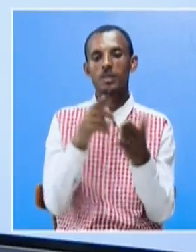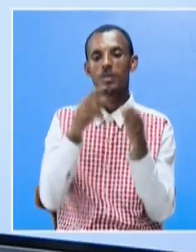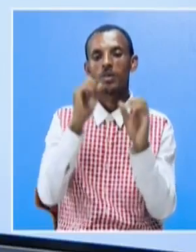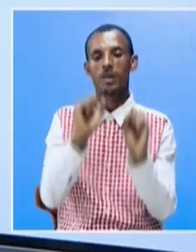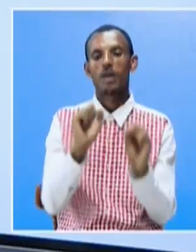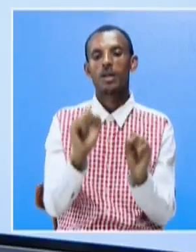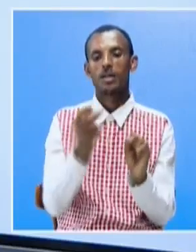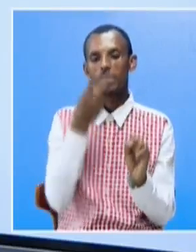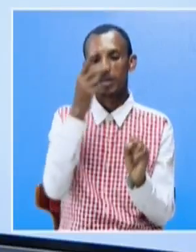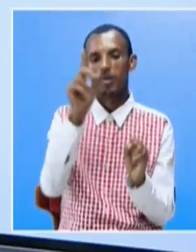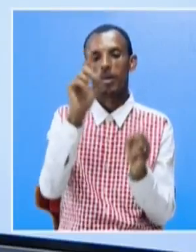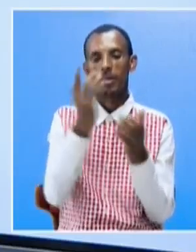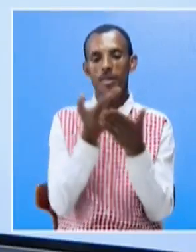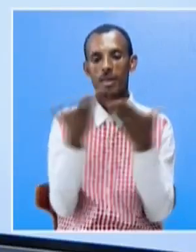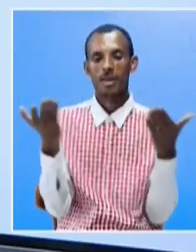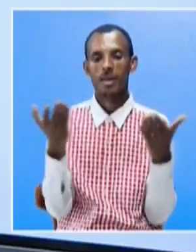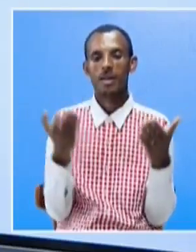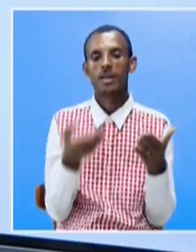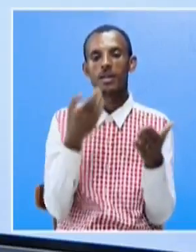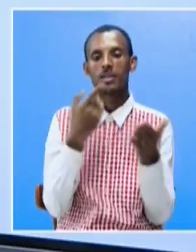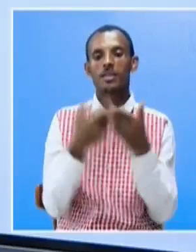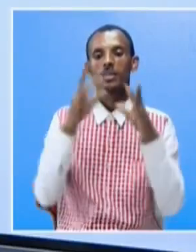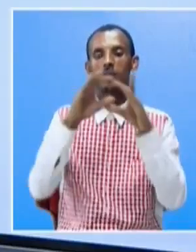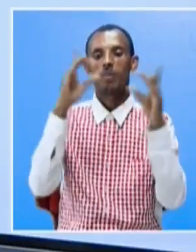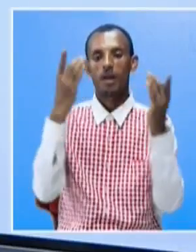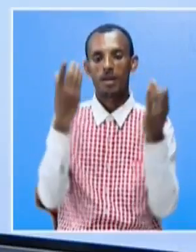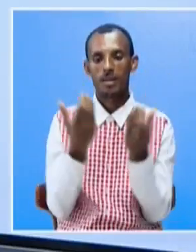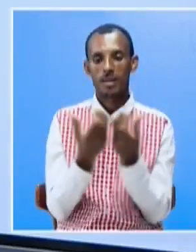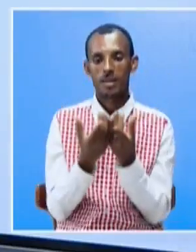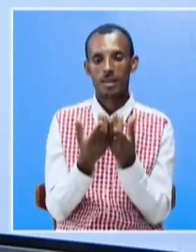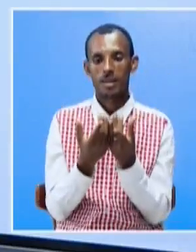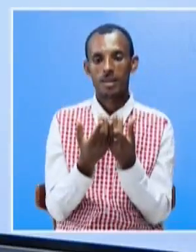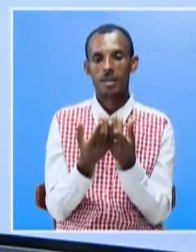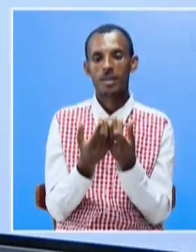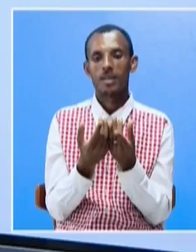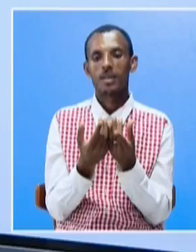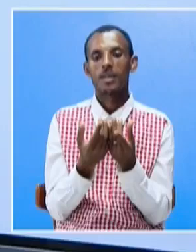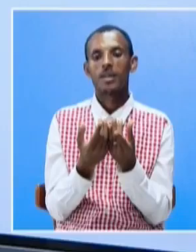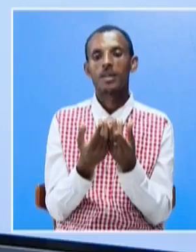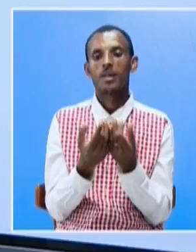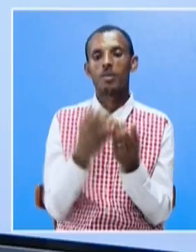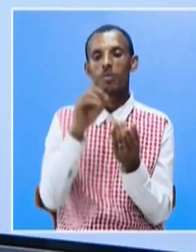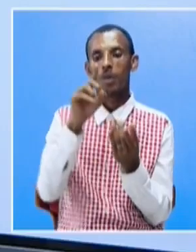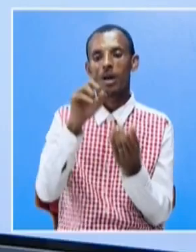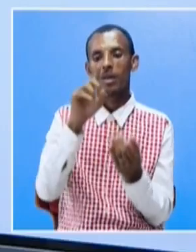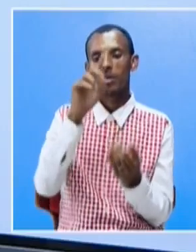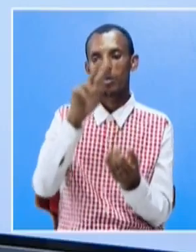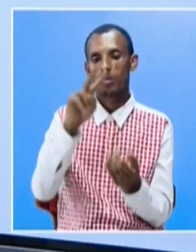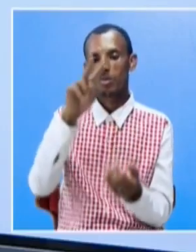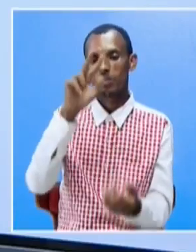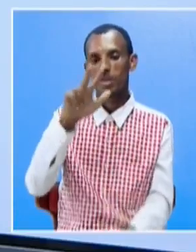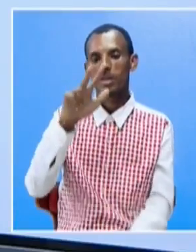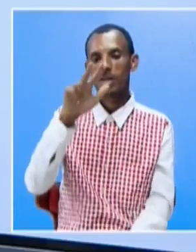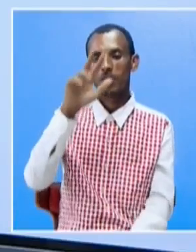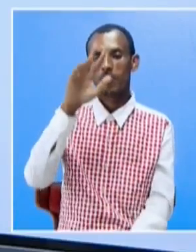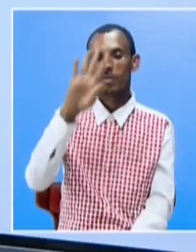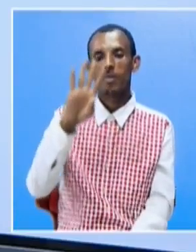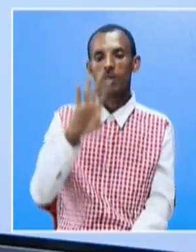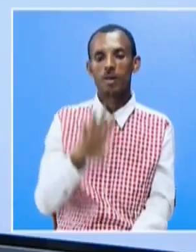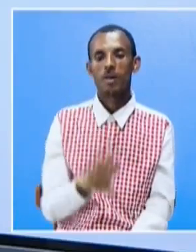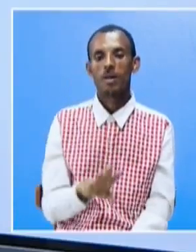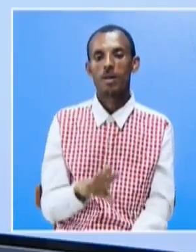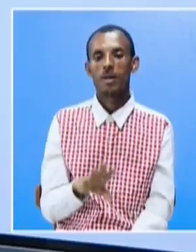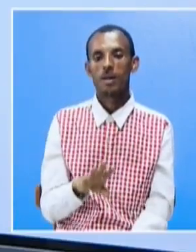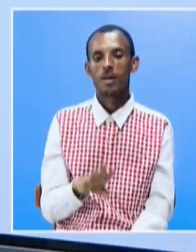one thing. Look, this part, this curved part, 1, 2, 3, 4. This